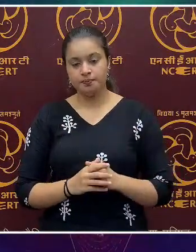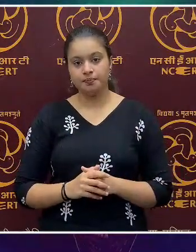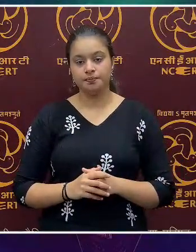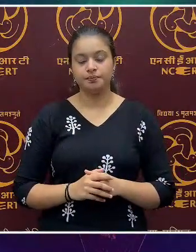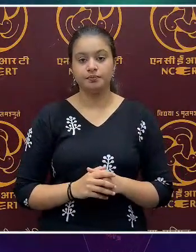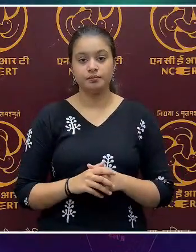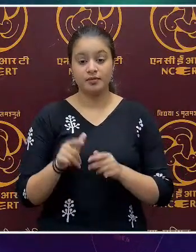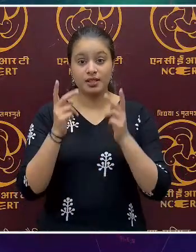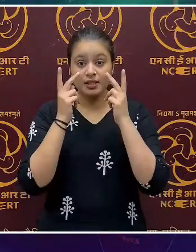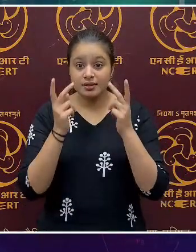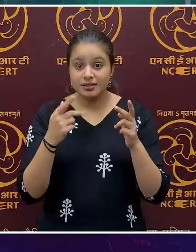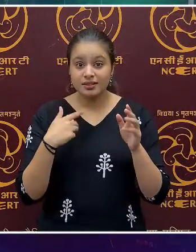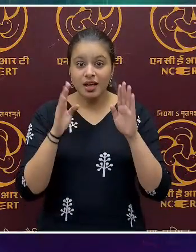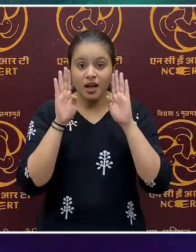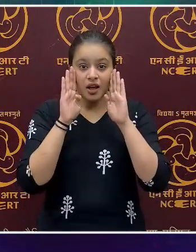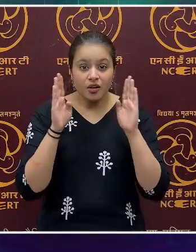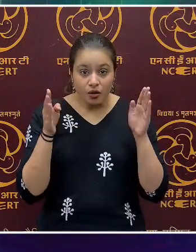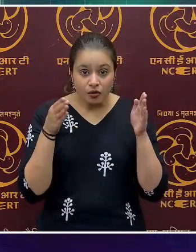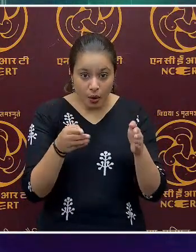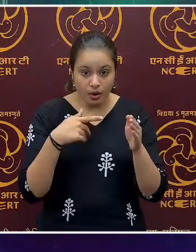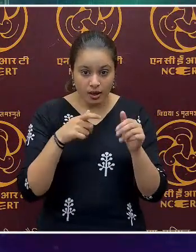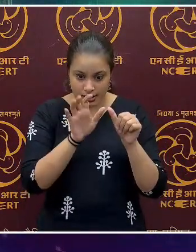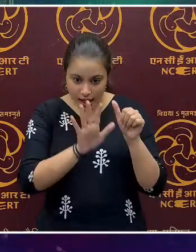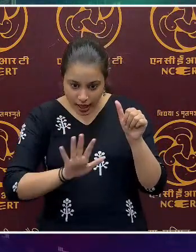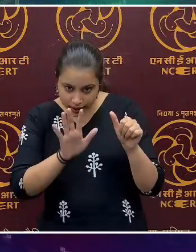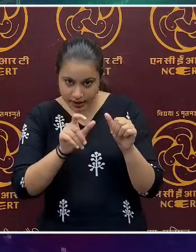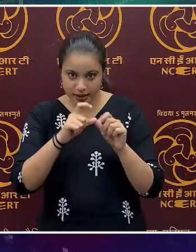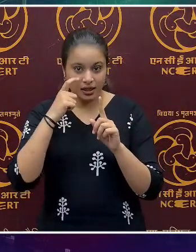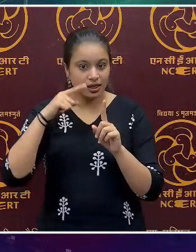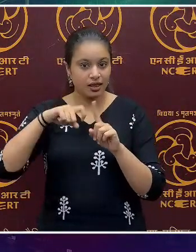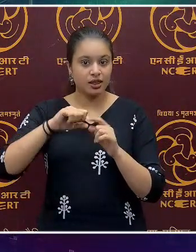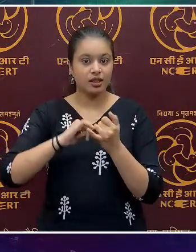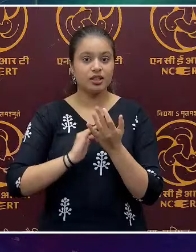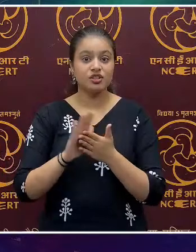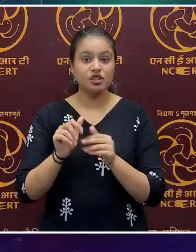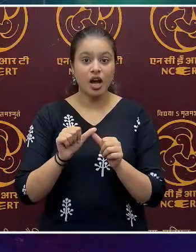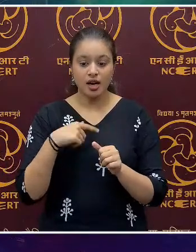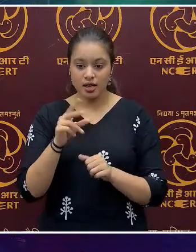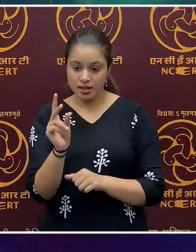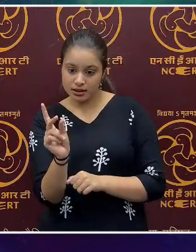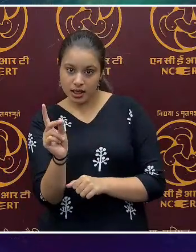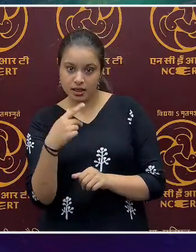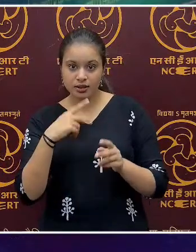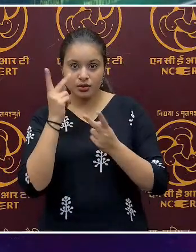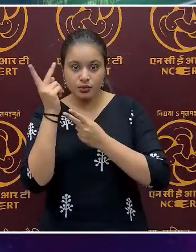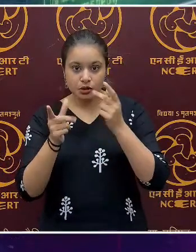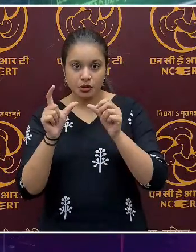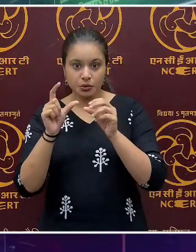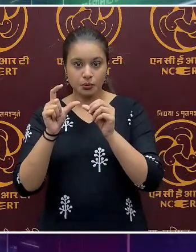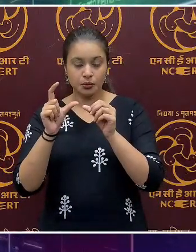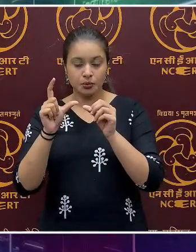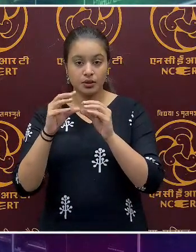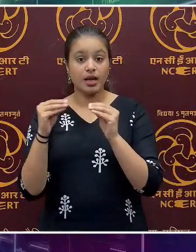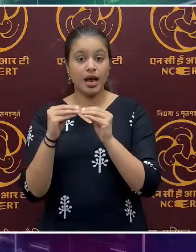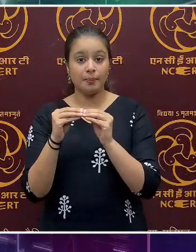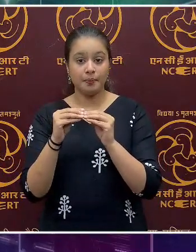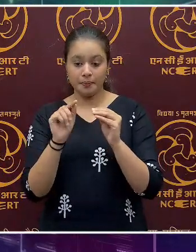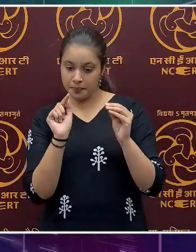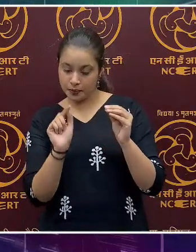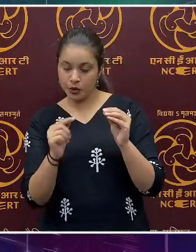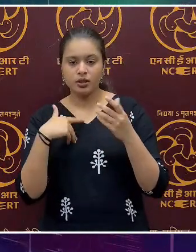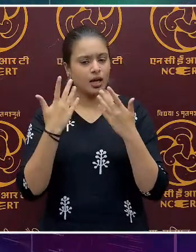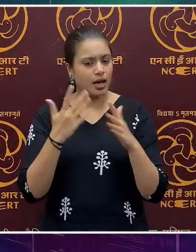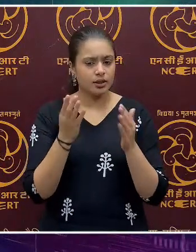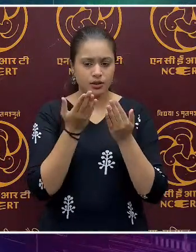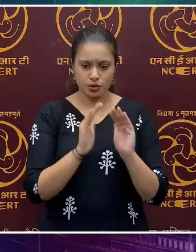You can see the focus areas of Diksha. So here in the second option you can see virtual lab is there. So a student or any